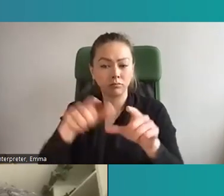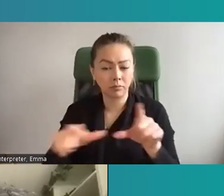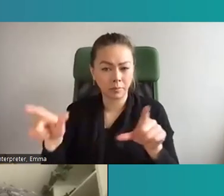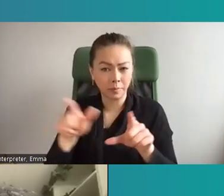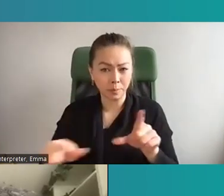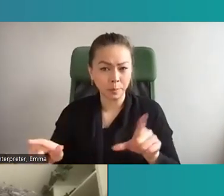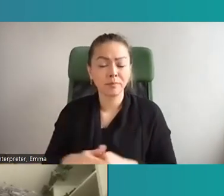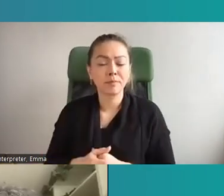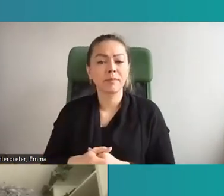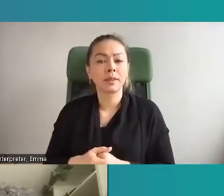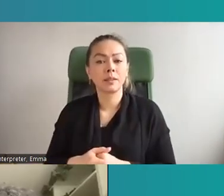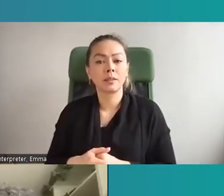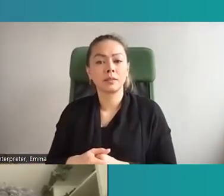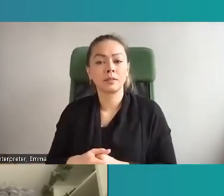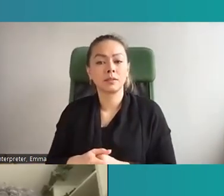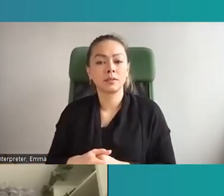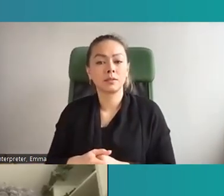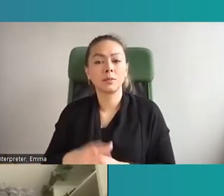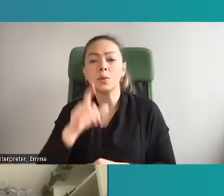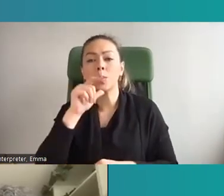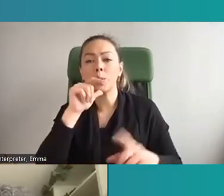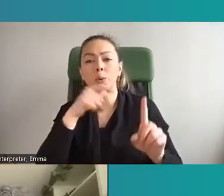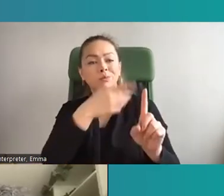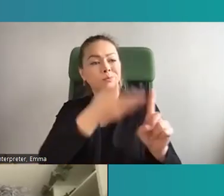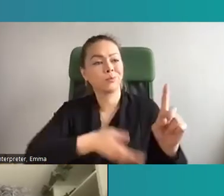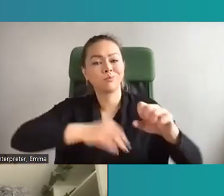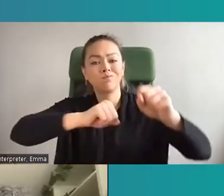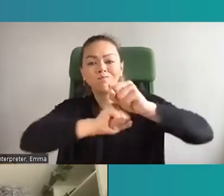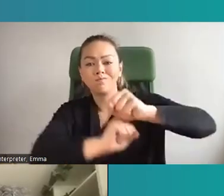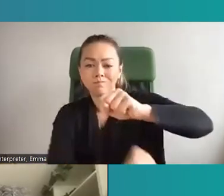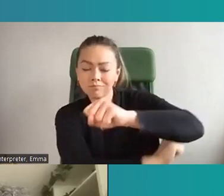she's our foundation. So